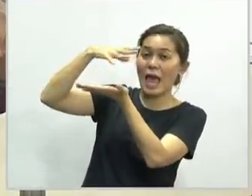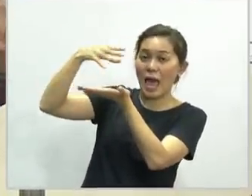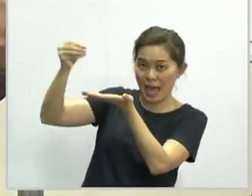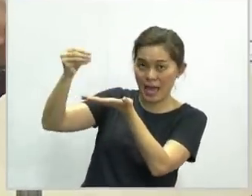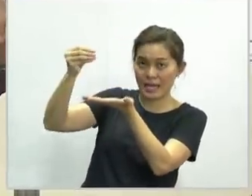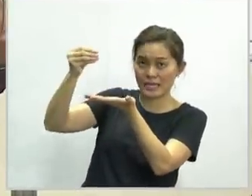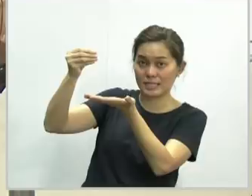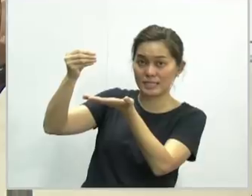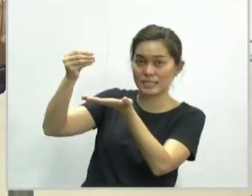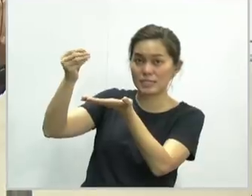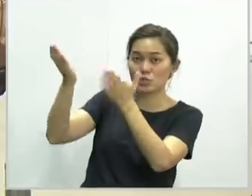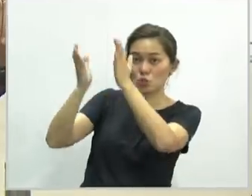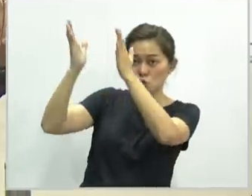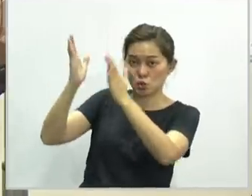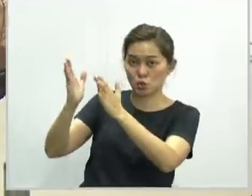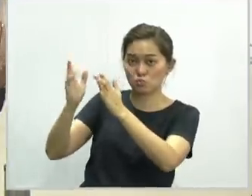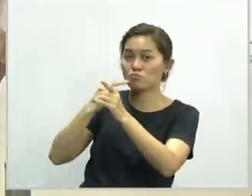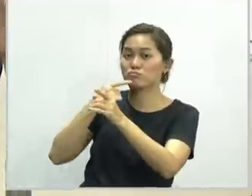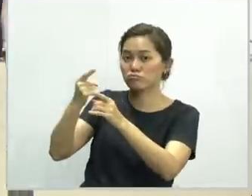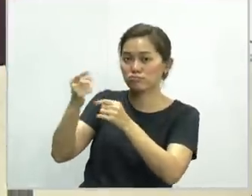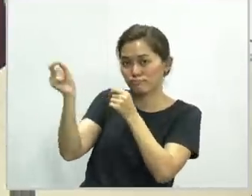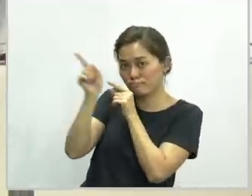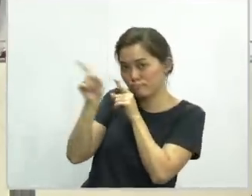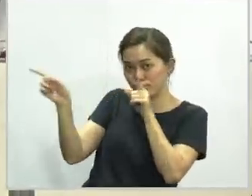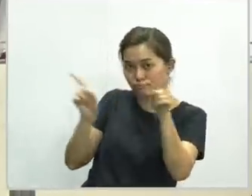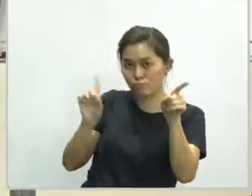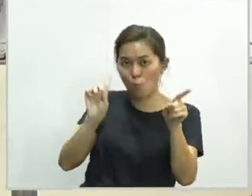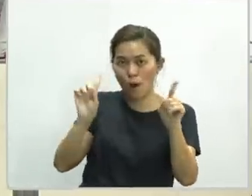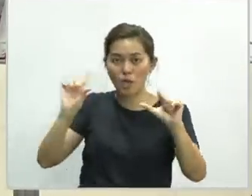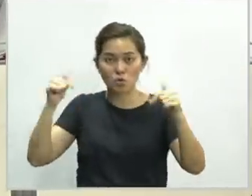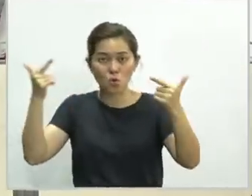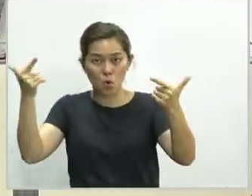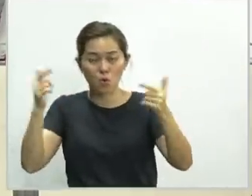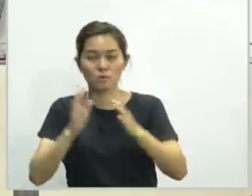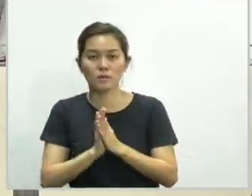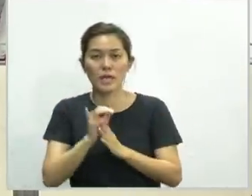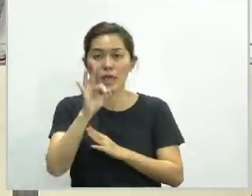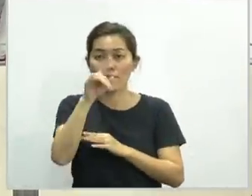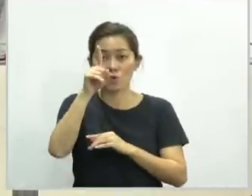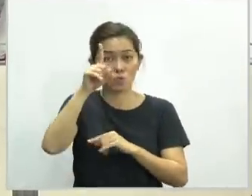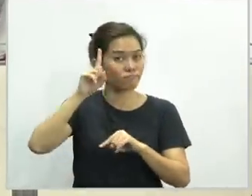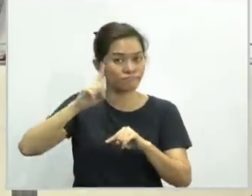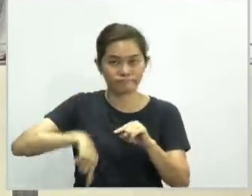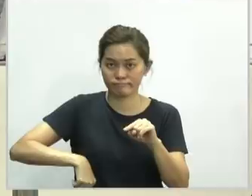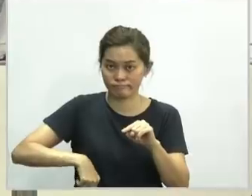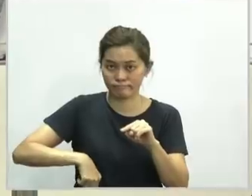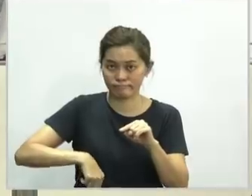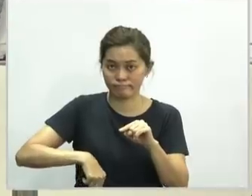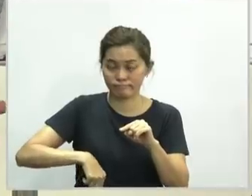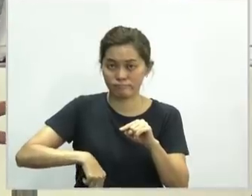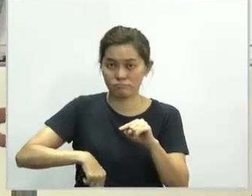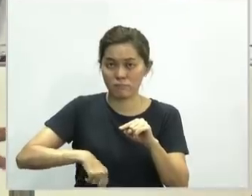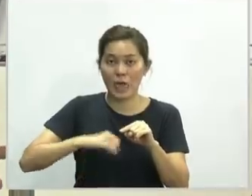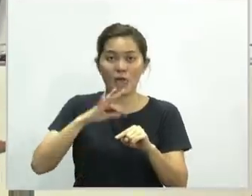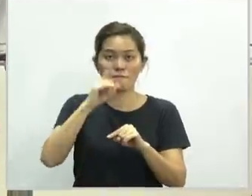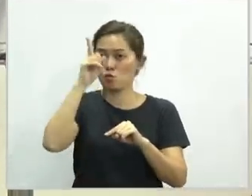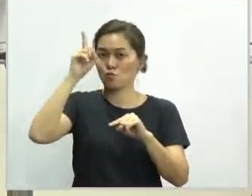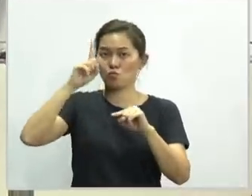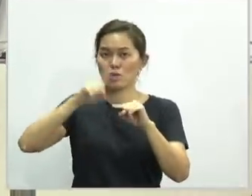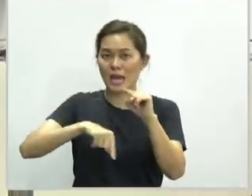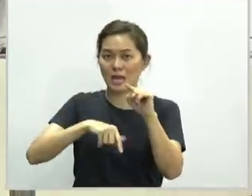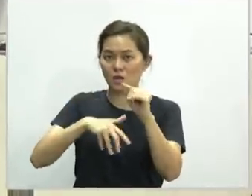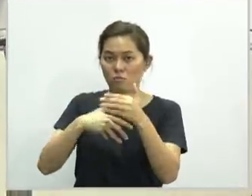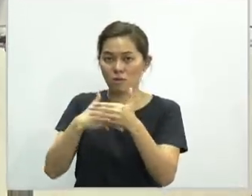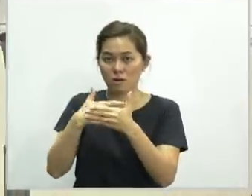will redirect you. Okay? Now, if you are unable to come out